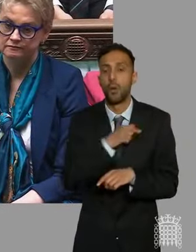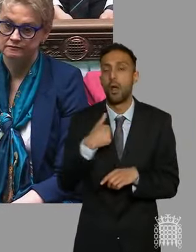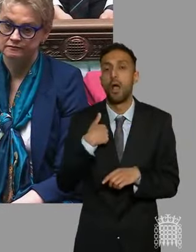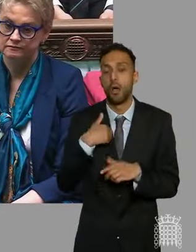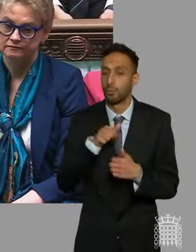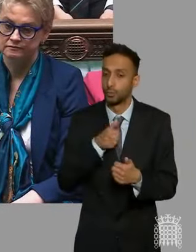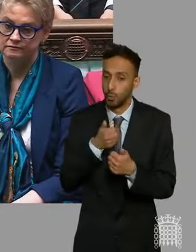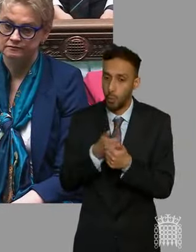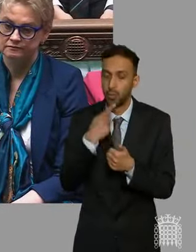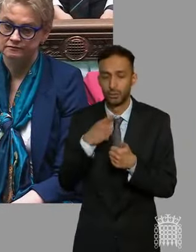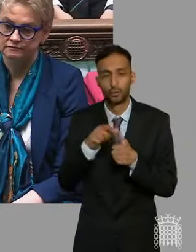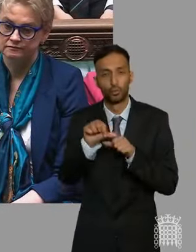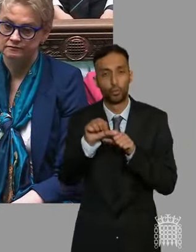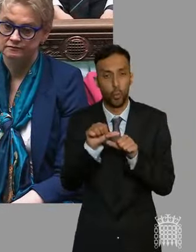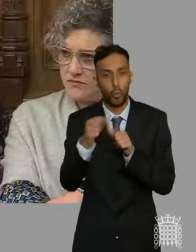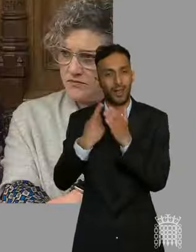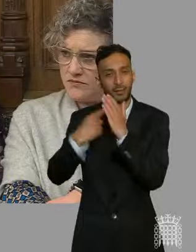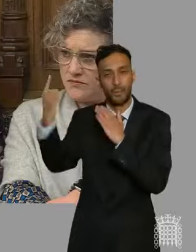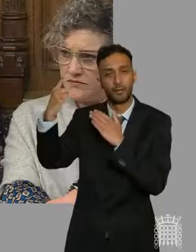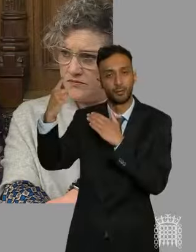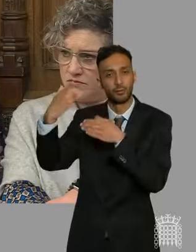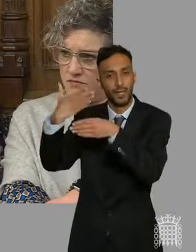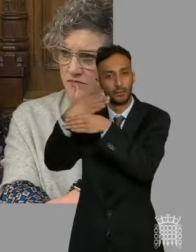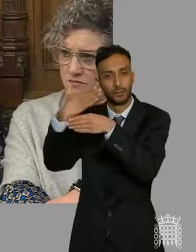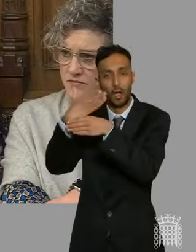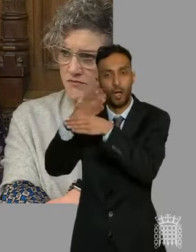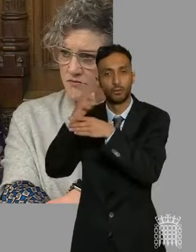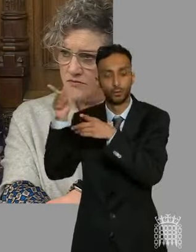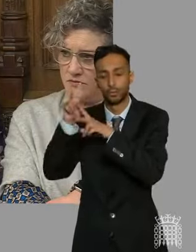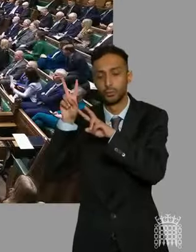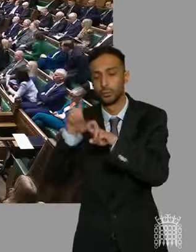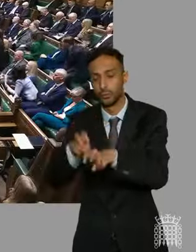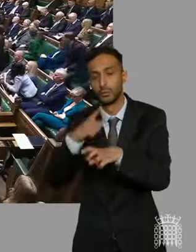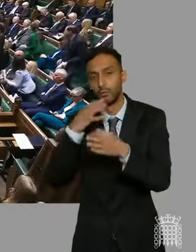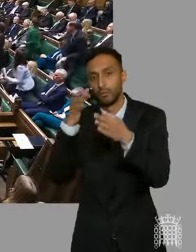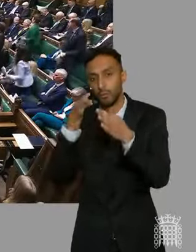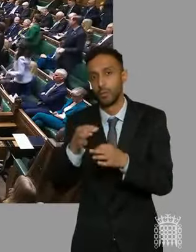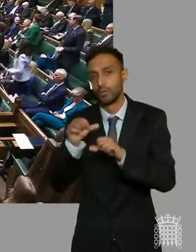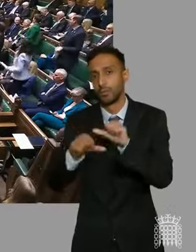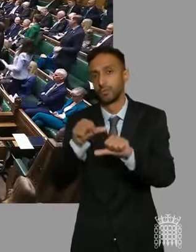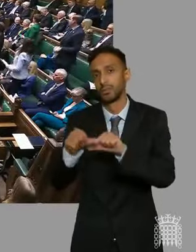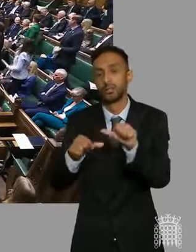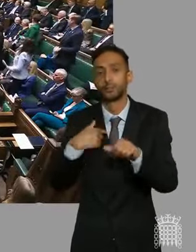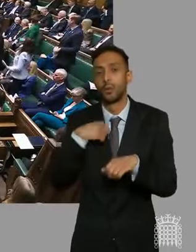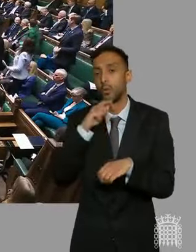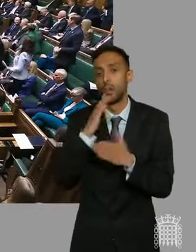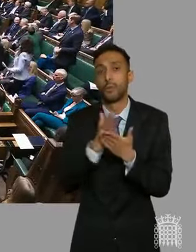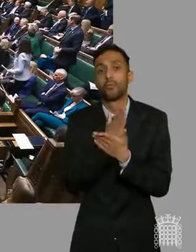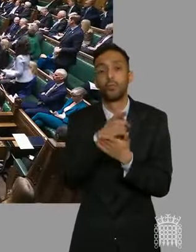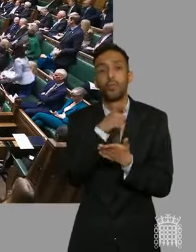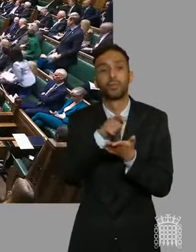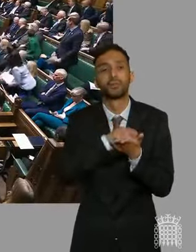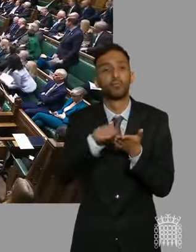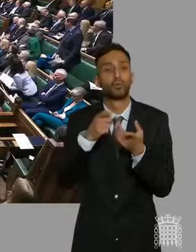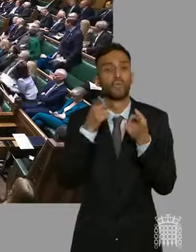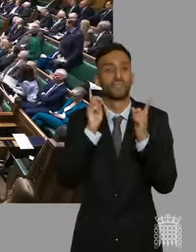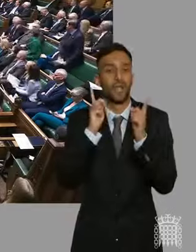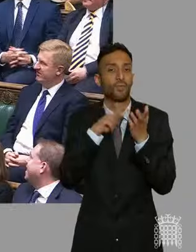make sure that the Secretary of State for Northern Ireland keeps her updated. Rishi Sunak.